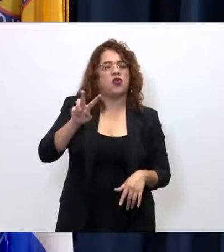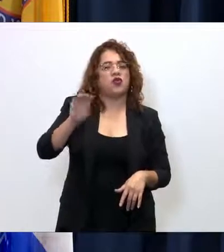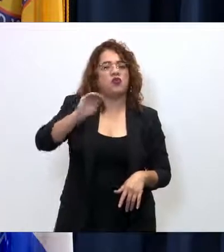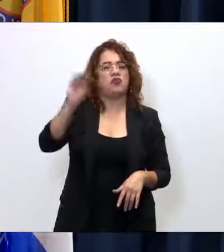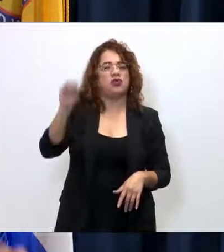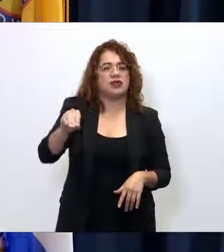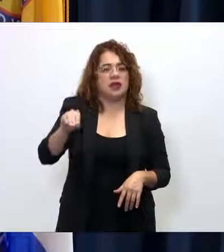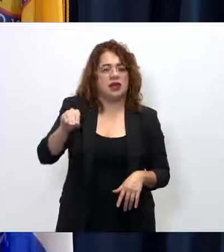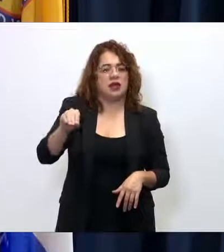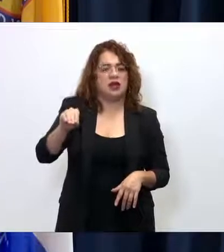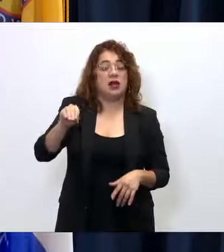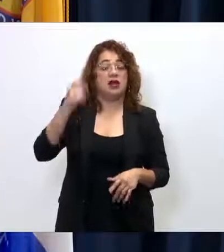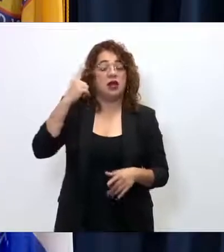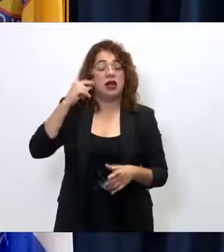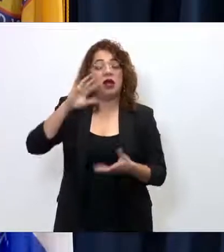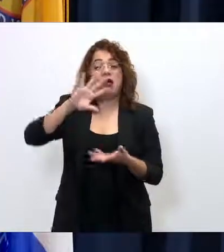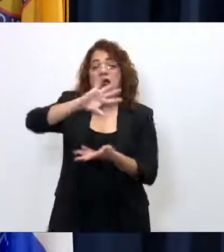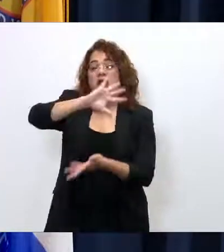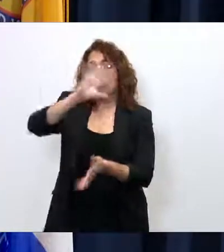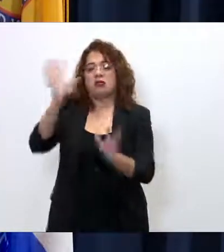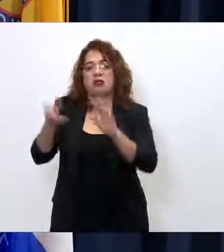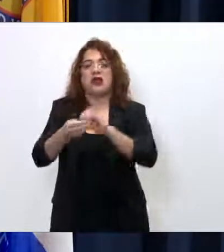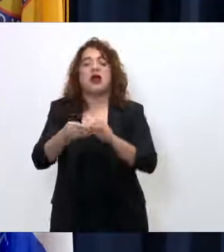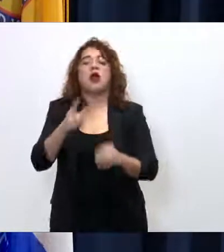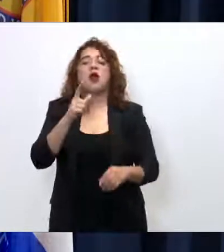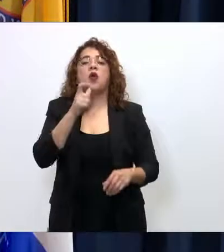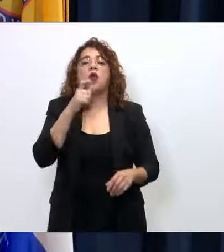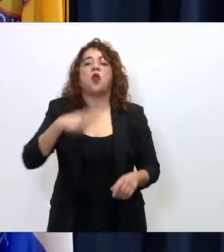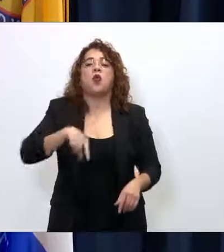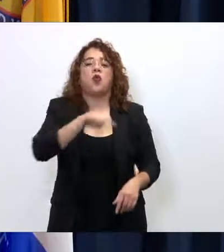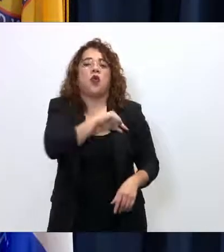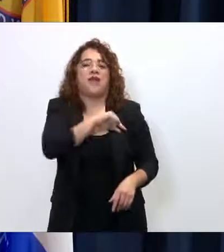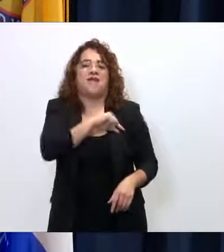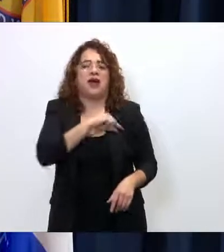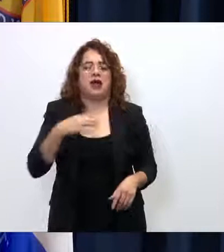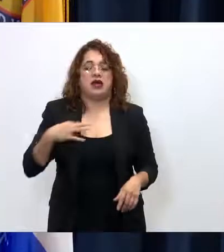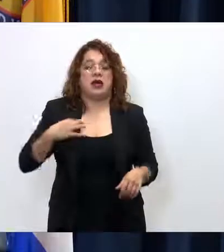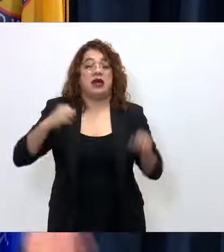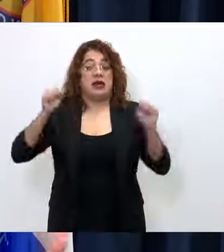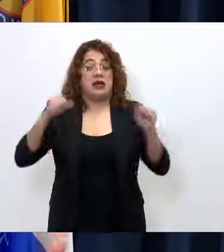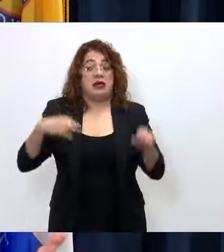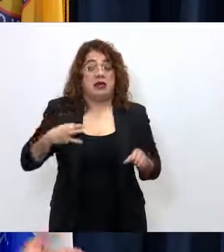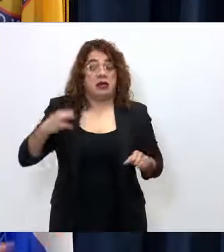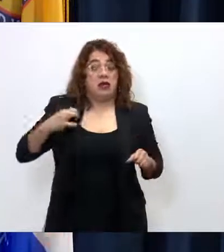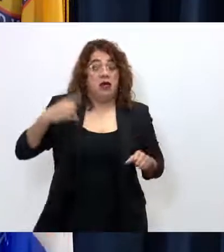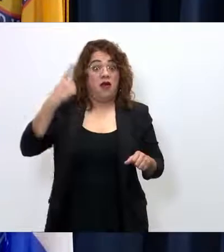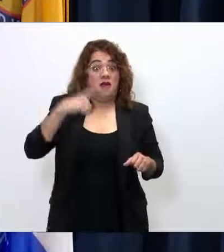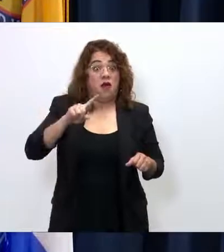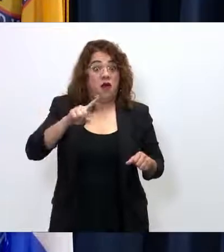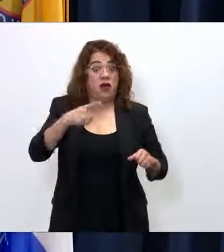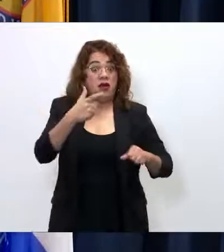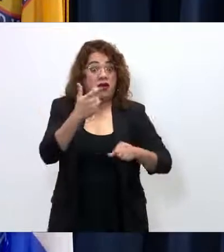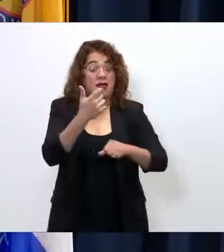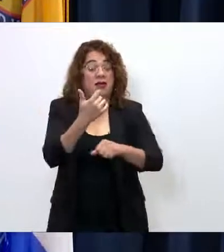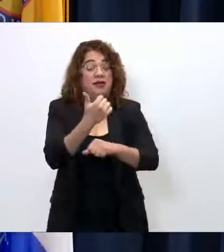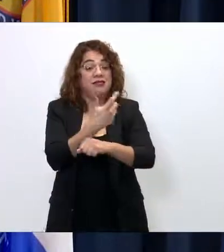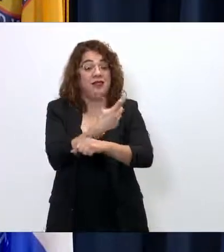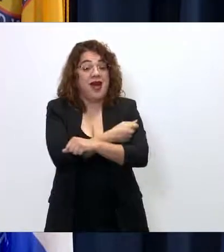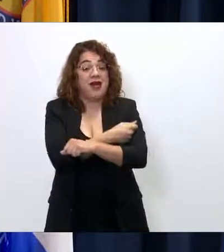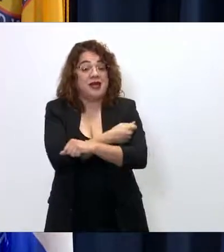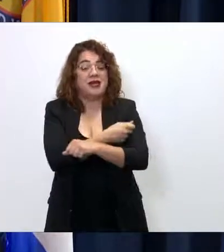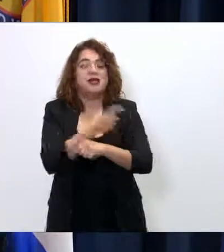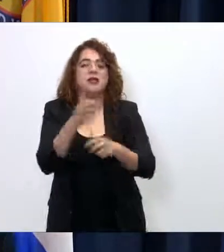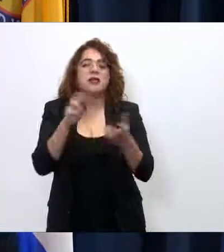43.2% of all eligible adults have been vaccinated in Long Beach. So if you're eligible for a vaccine, essentially, if